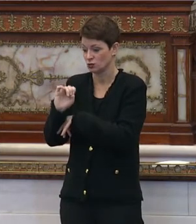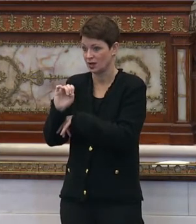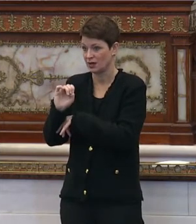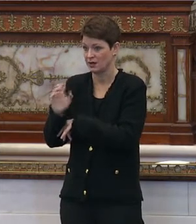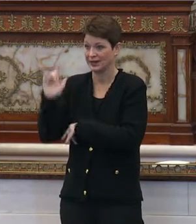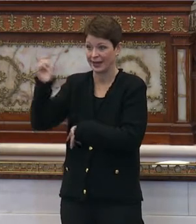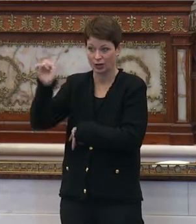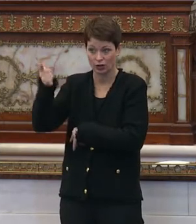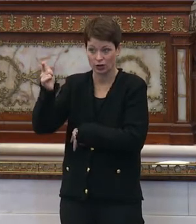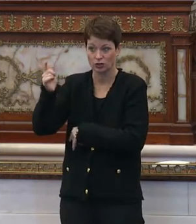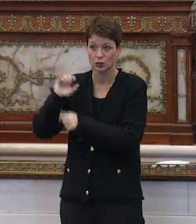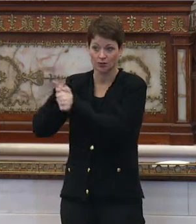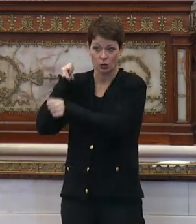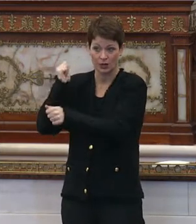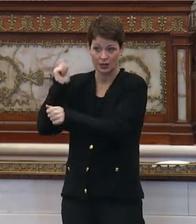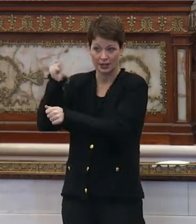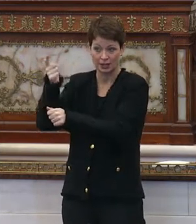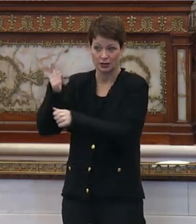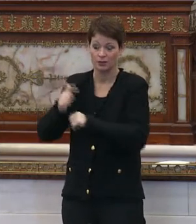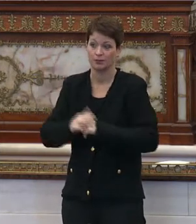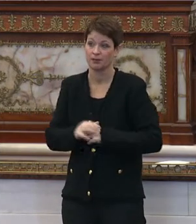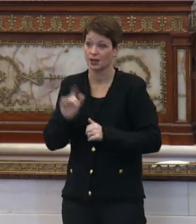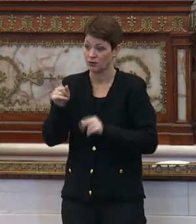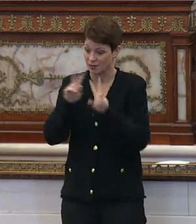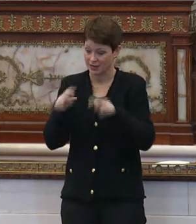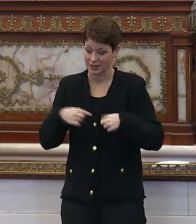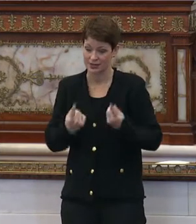analysis in that area?